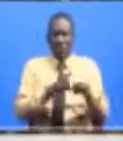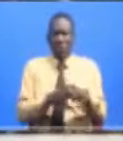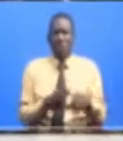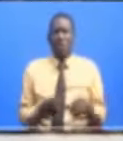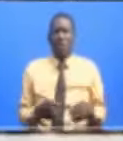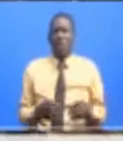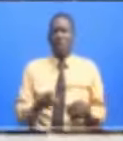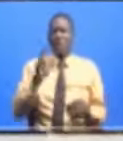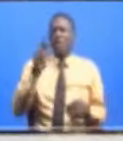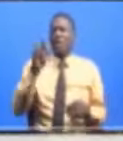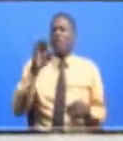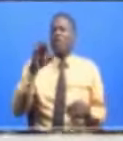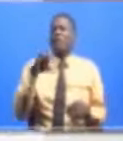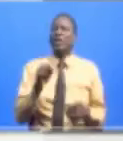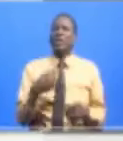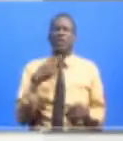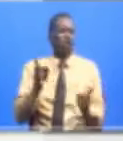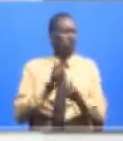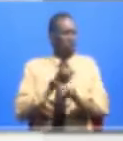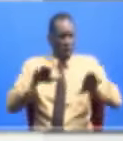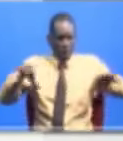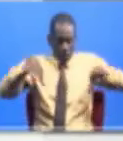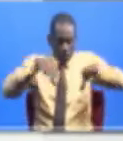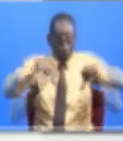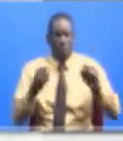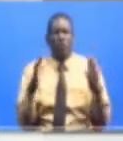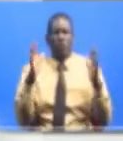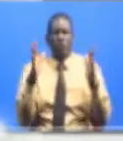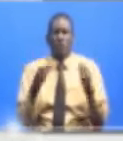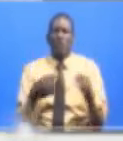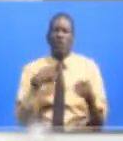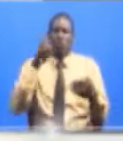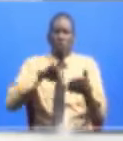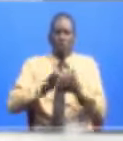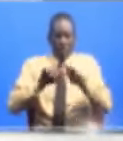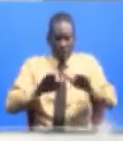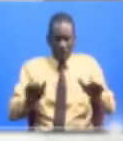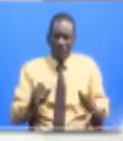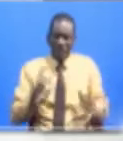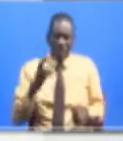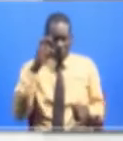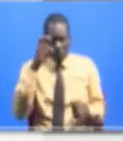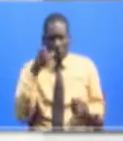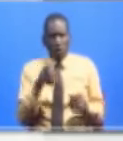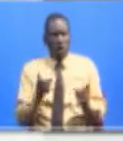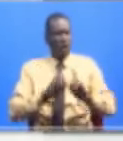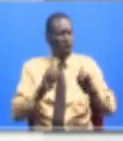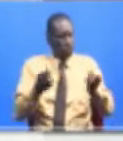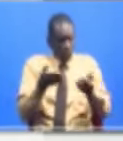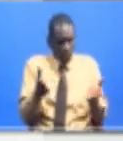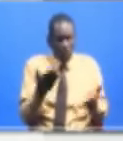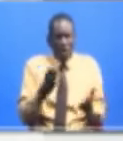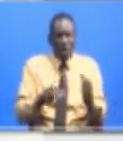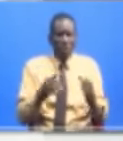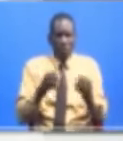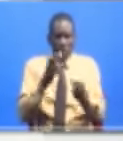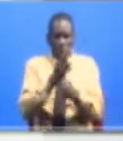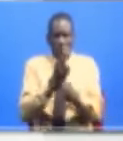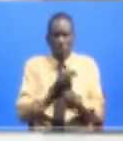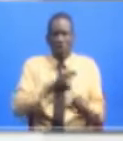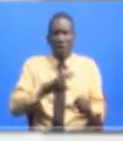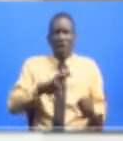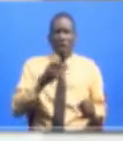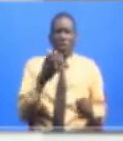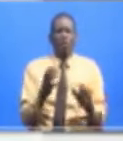Forest Service has denied the claims of land grabbing in the forest, saying that the land in question is not available for any other use other than